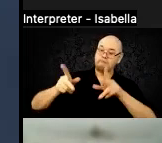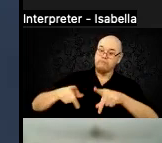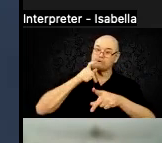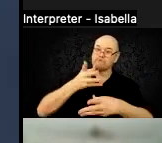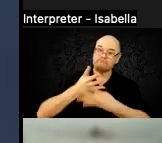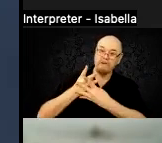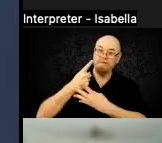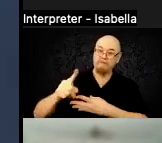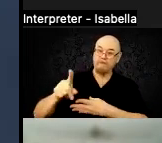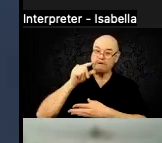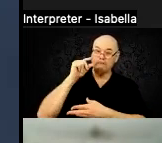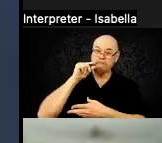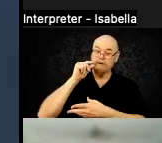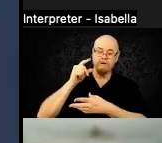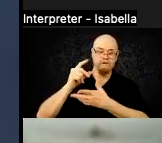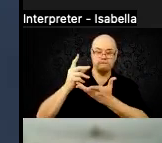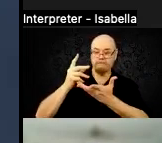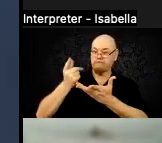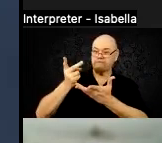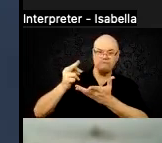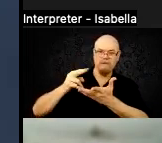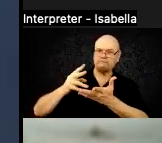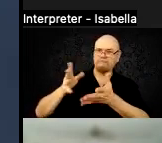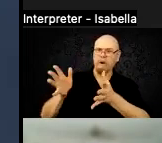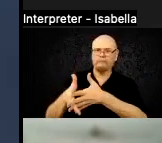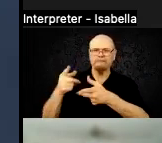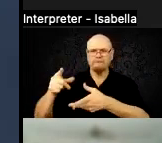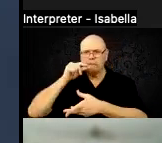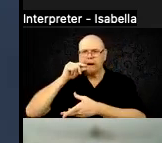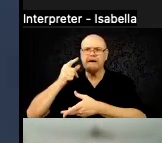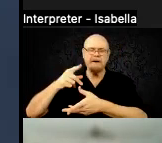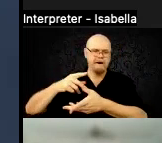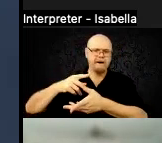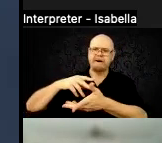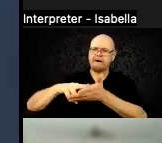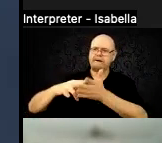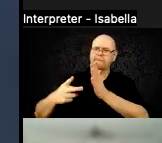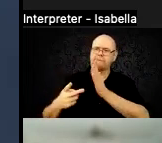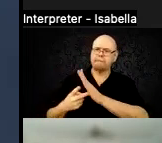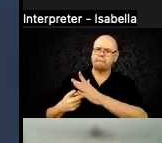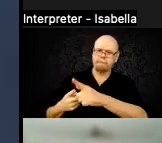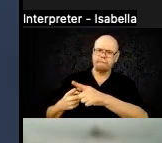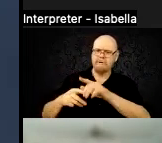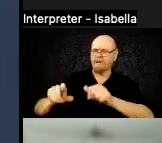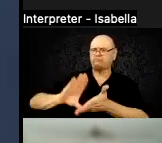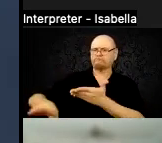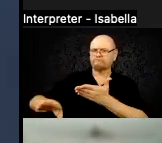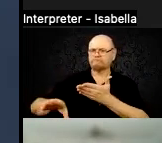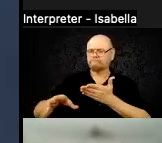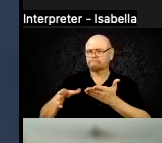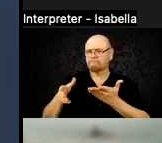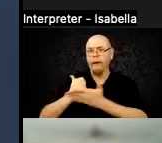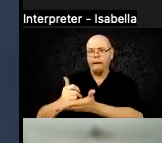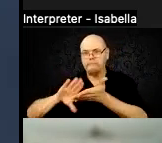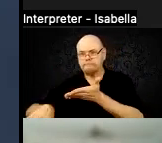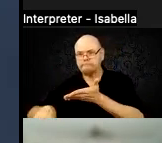state-funded initiative to provide free legal help to people impacted by cannabis arrests and convictions. So if you may